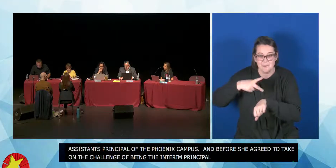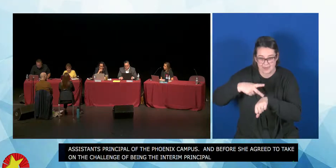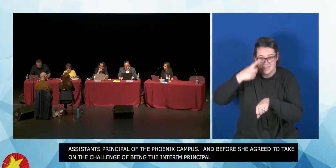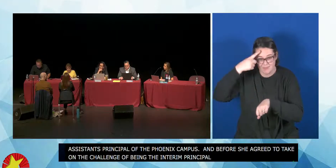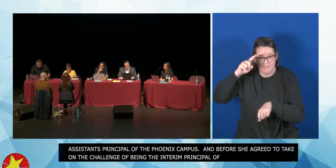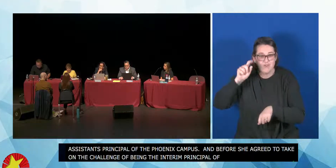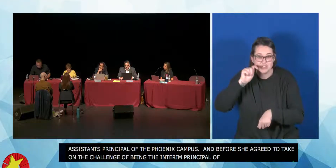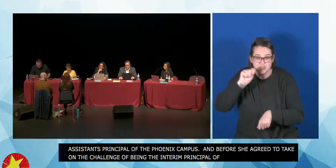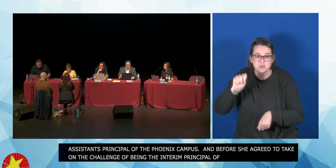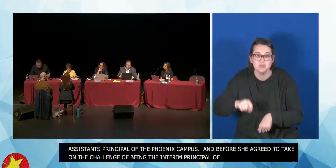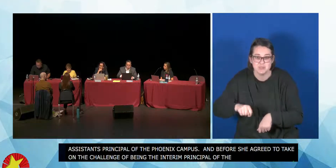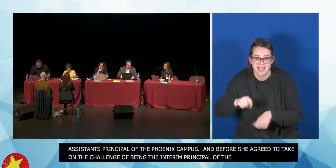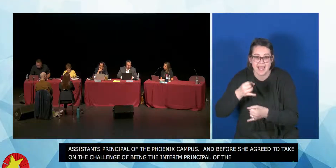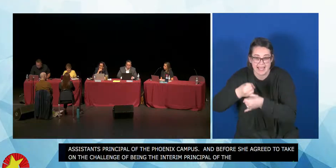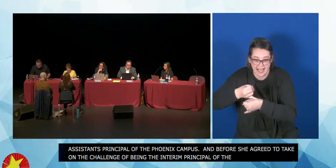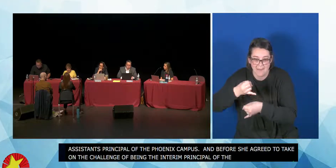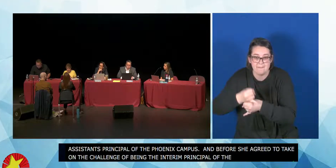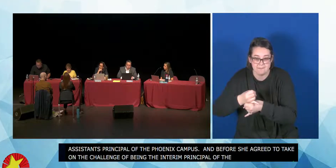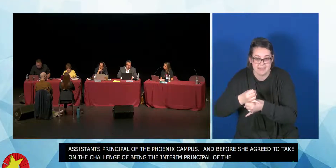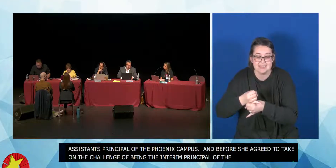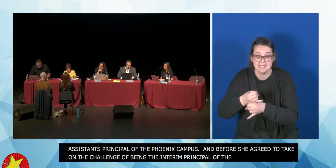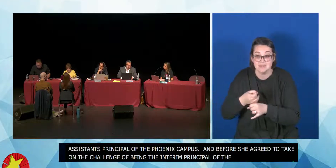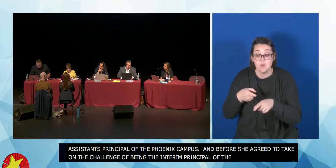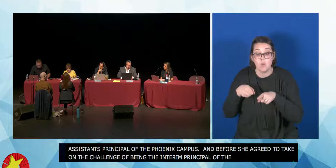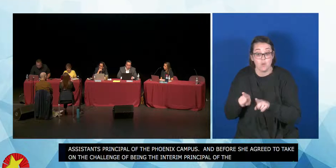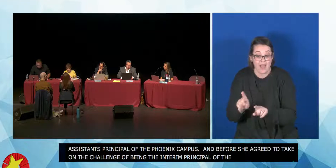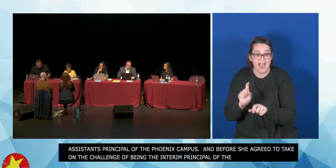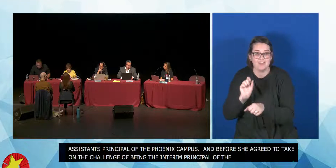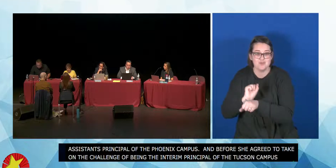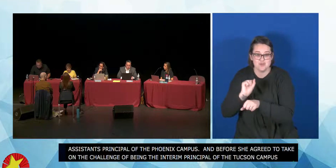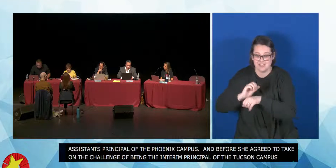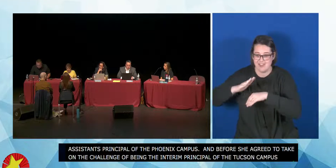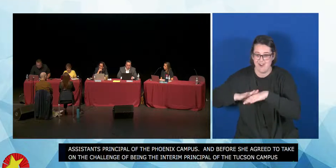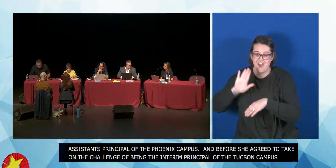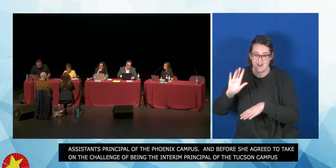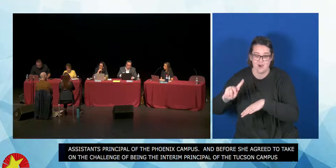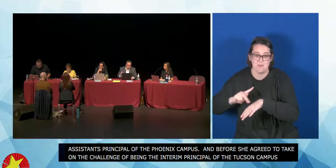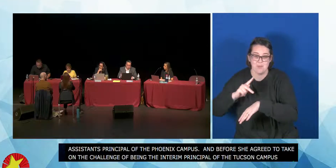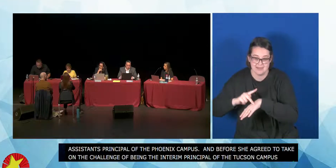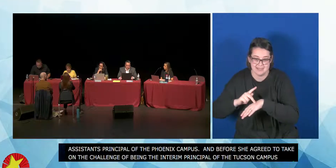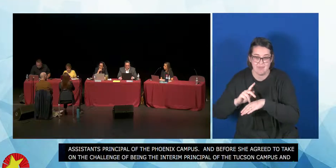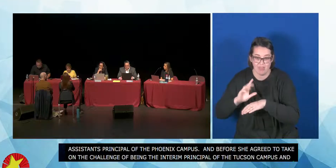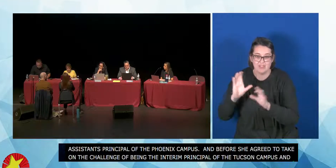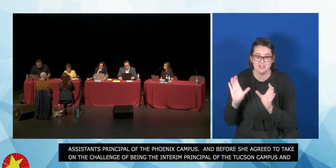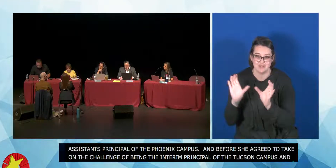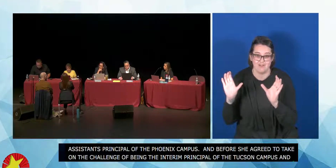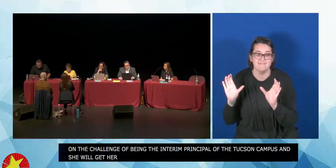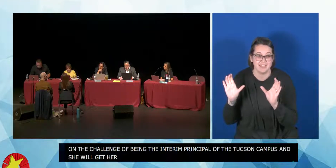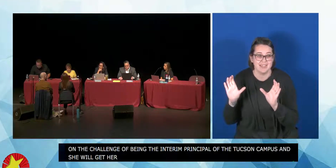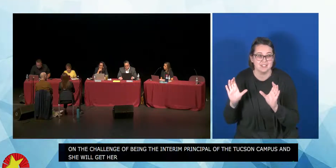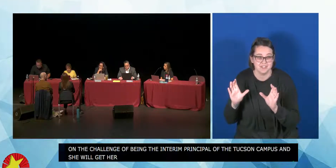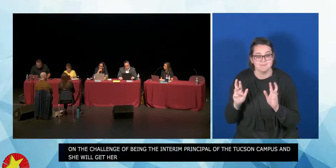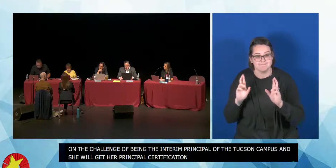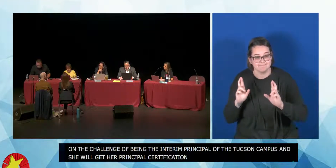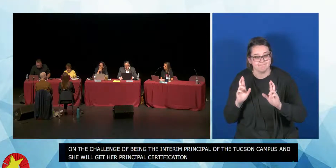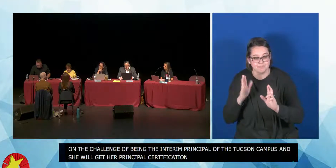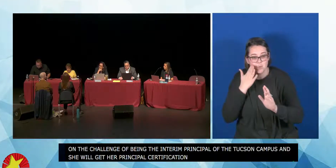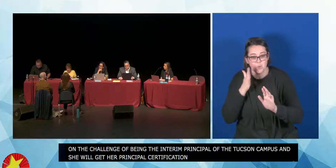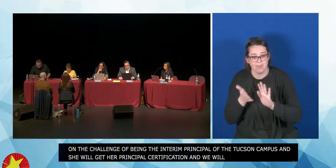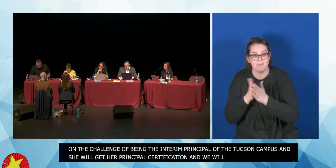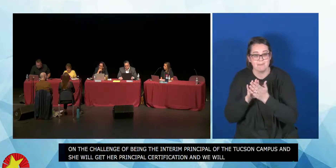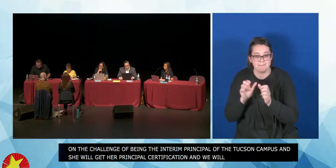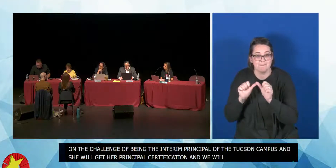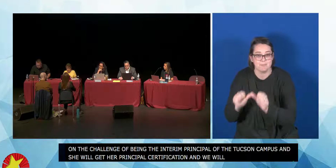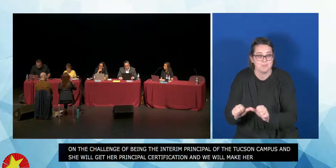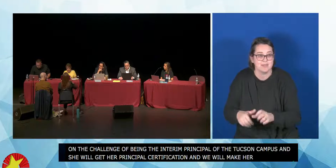gets her principal certification, and then we will make her permanent. Previously, Ms.